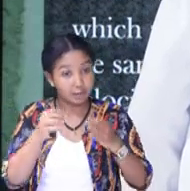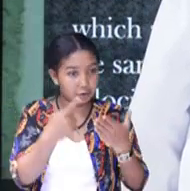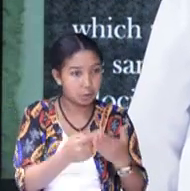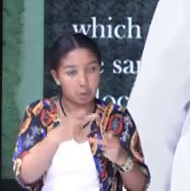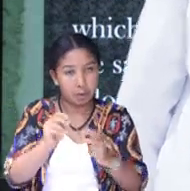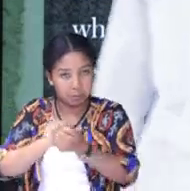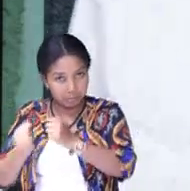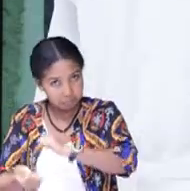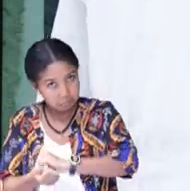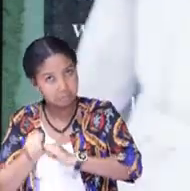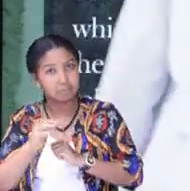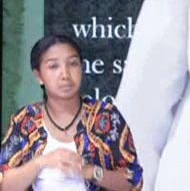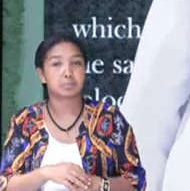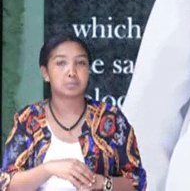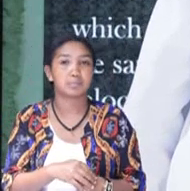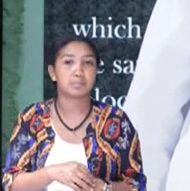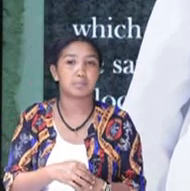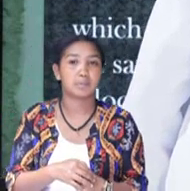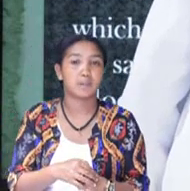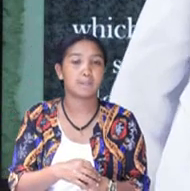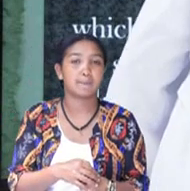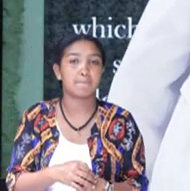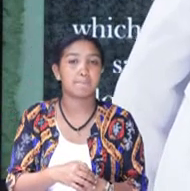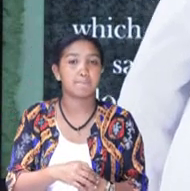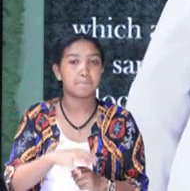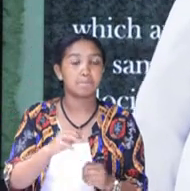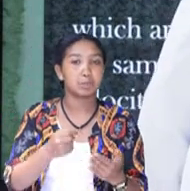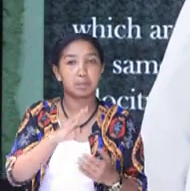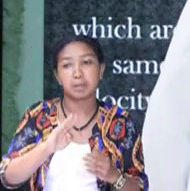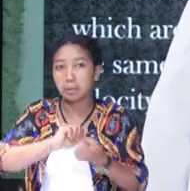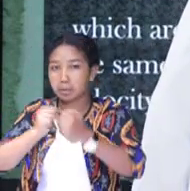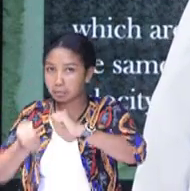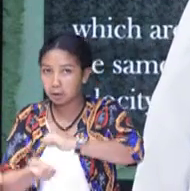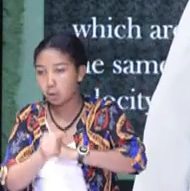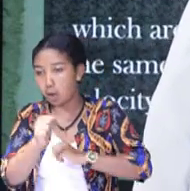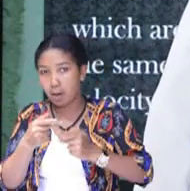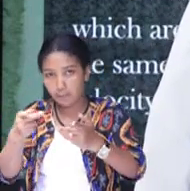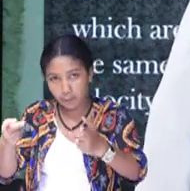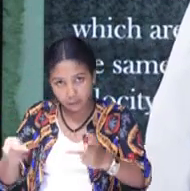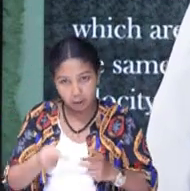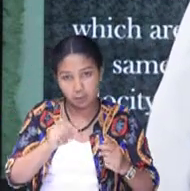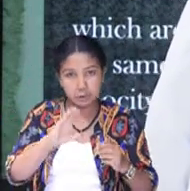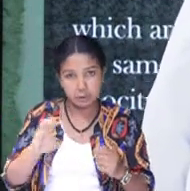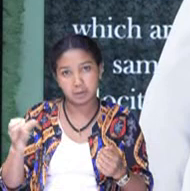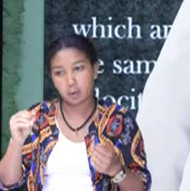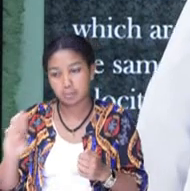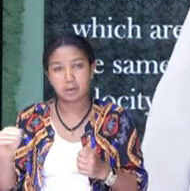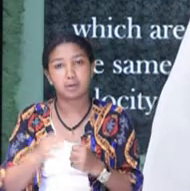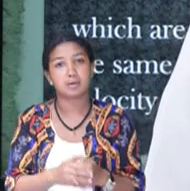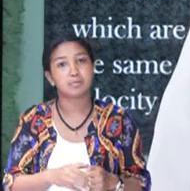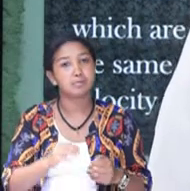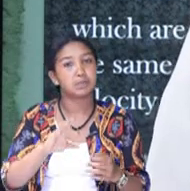here. A, let's call it to be A. And this point might be transmitted and transferred here, point B,